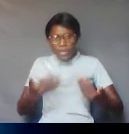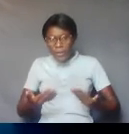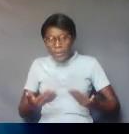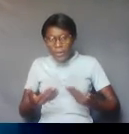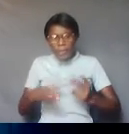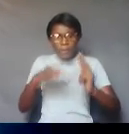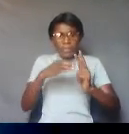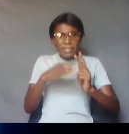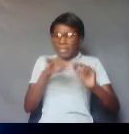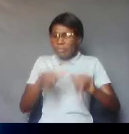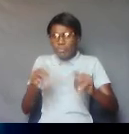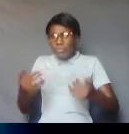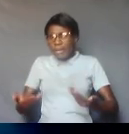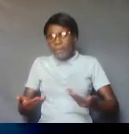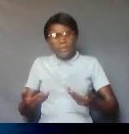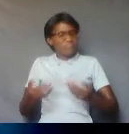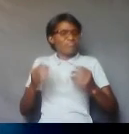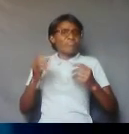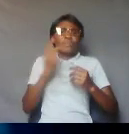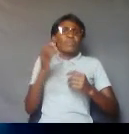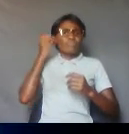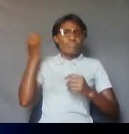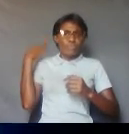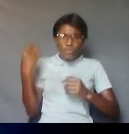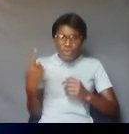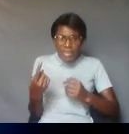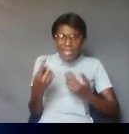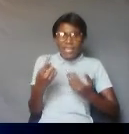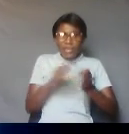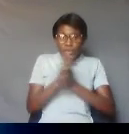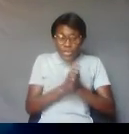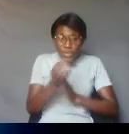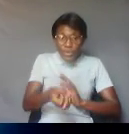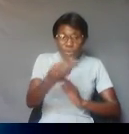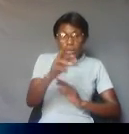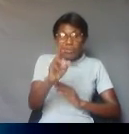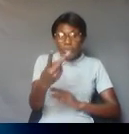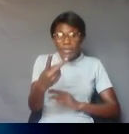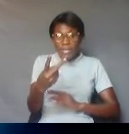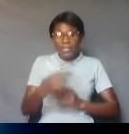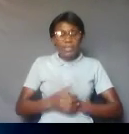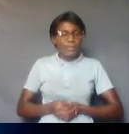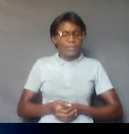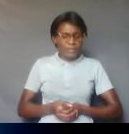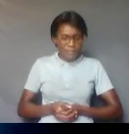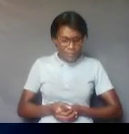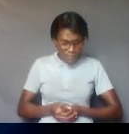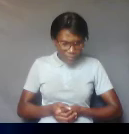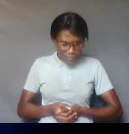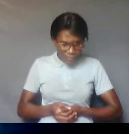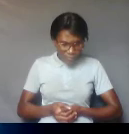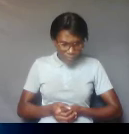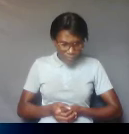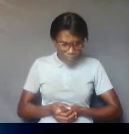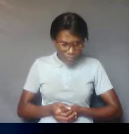action, about some of the actions that we do, but also some of the critical questions that we need to begin to think about